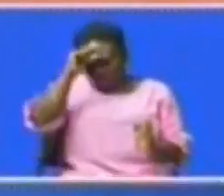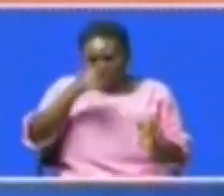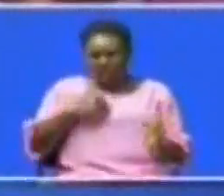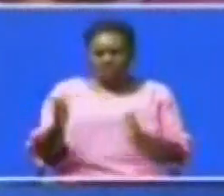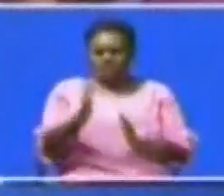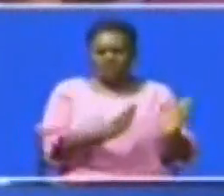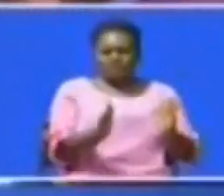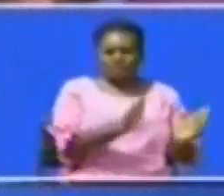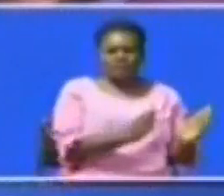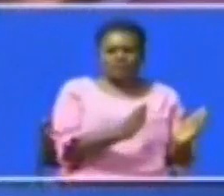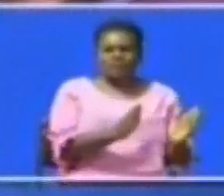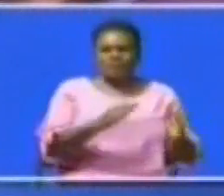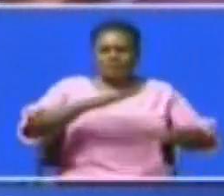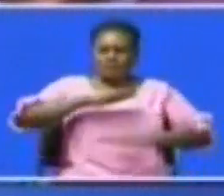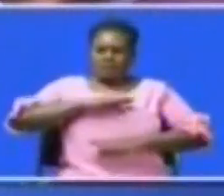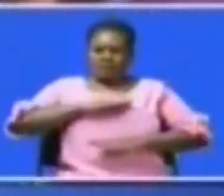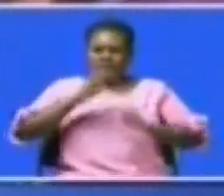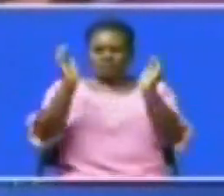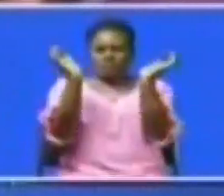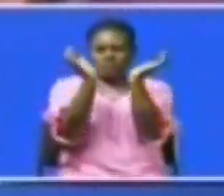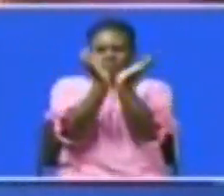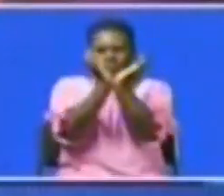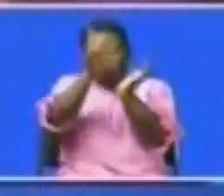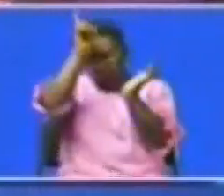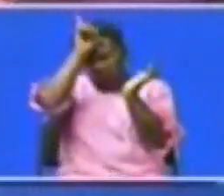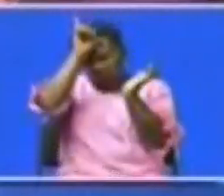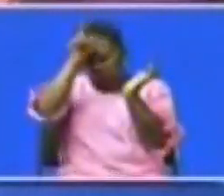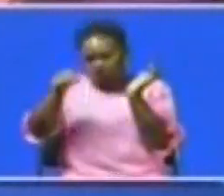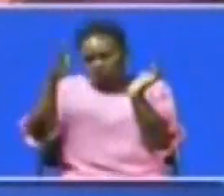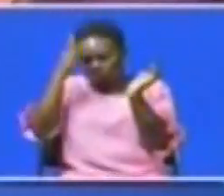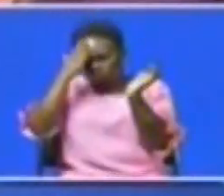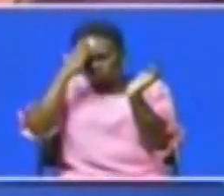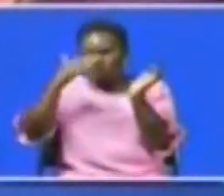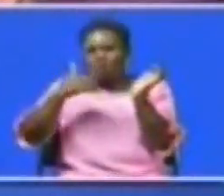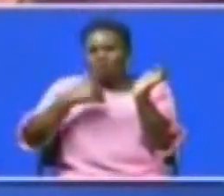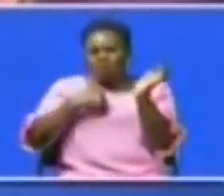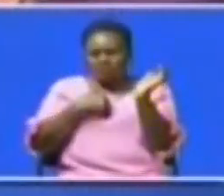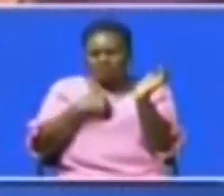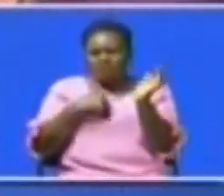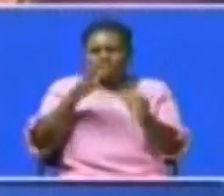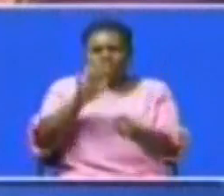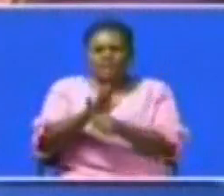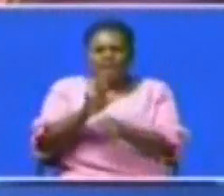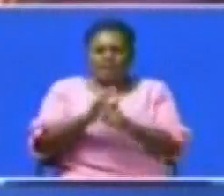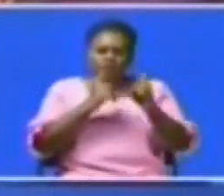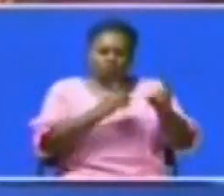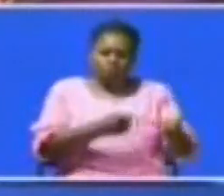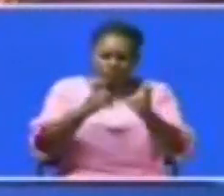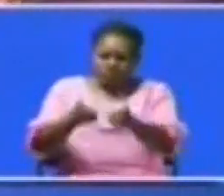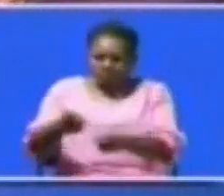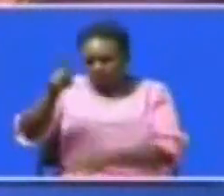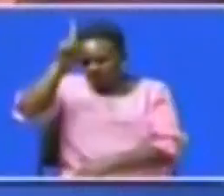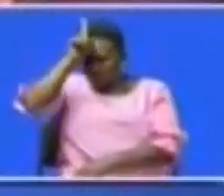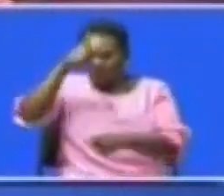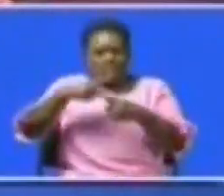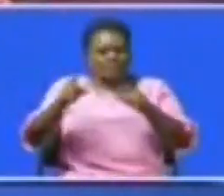ensure that we have enough facilities at the grassroots. Because as you know, we've realized that we have a lot of talents at the grassroots.